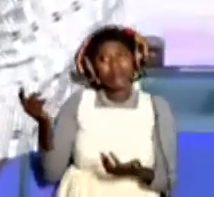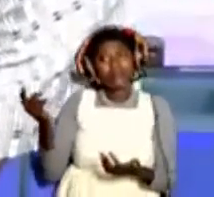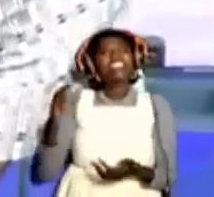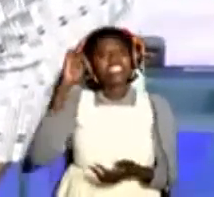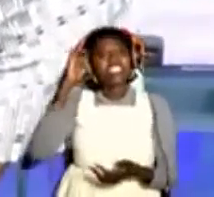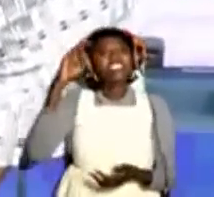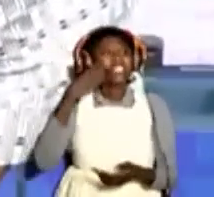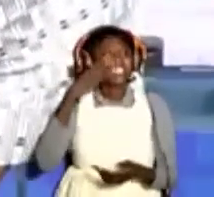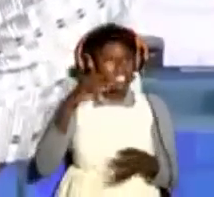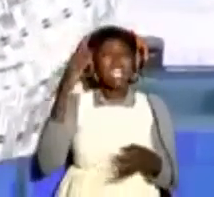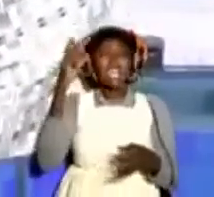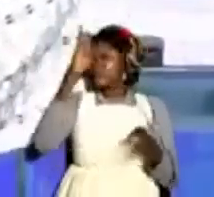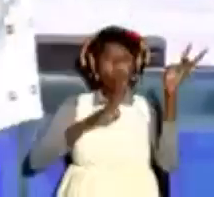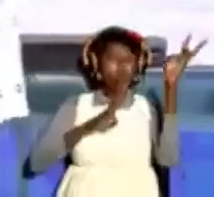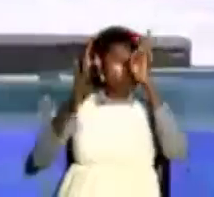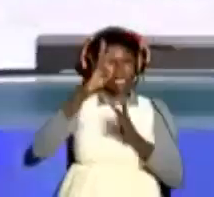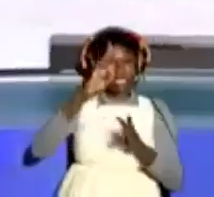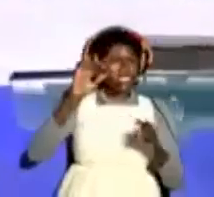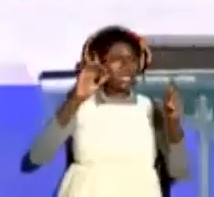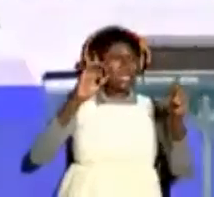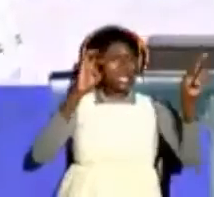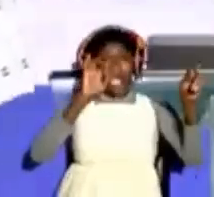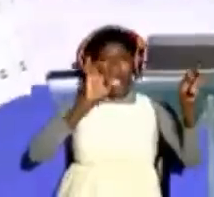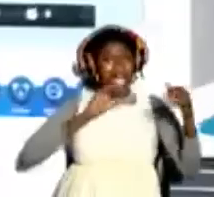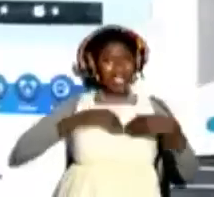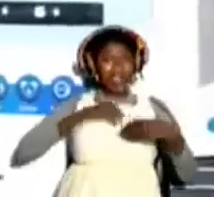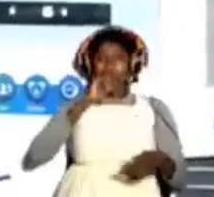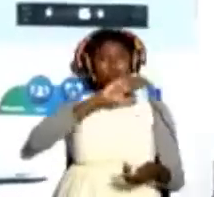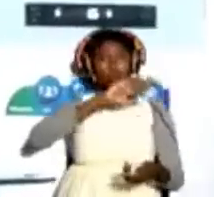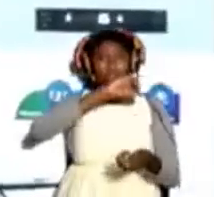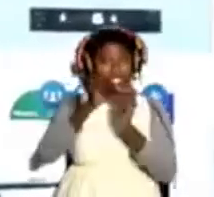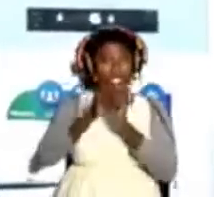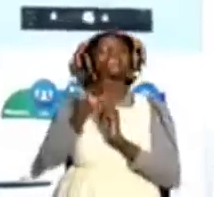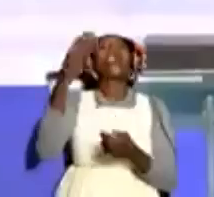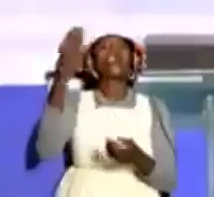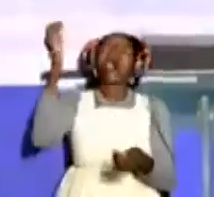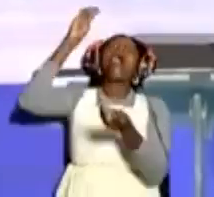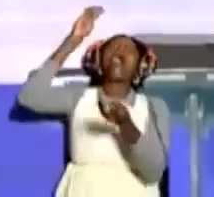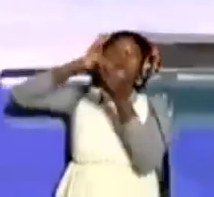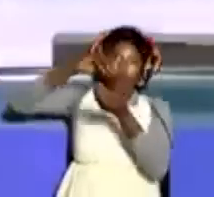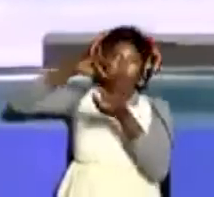He said he has been worried that I've not changed. I said, you will worry much more.